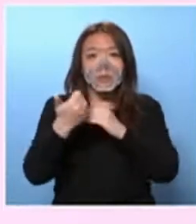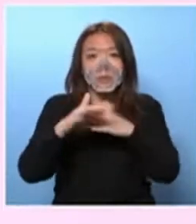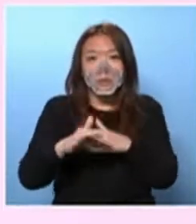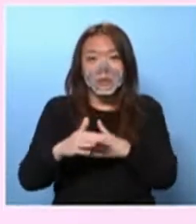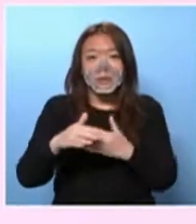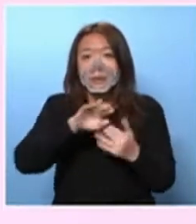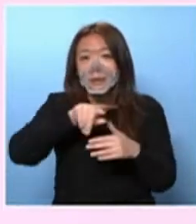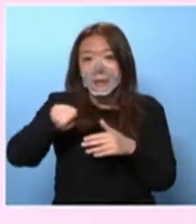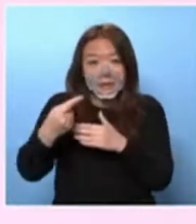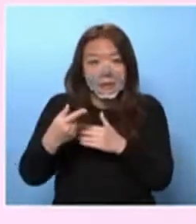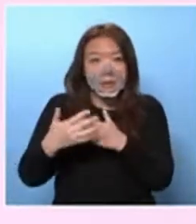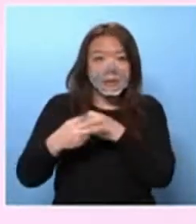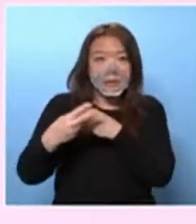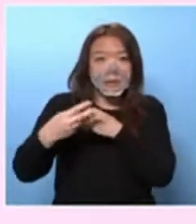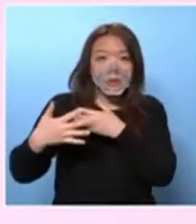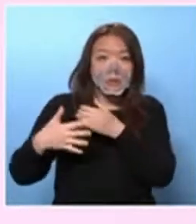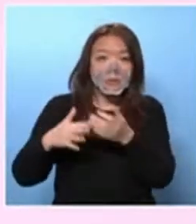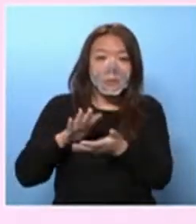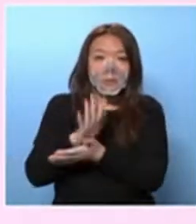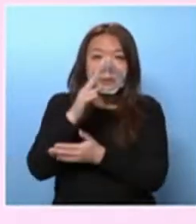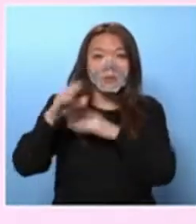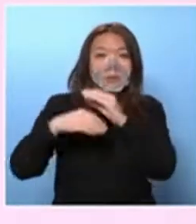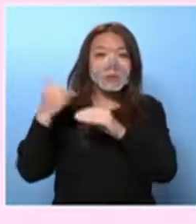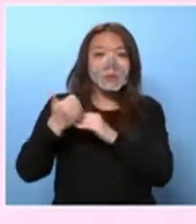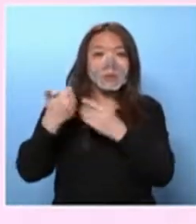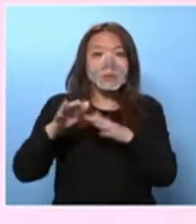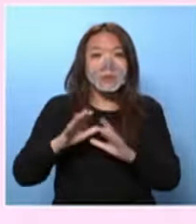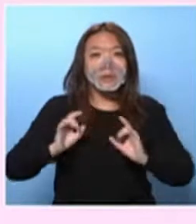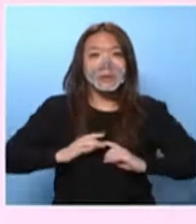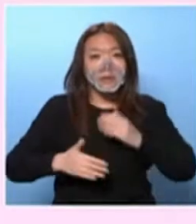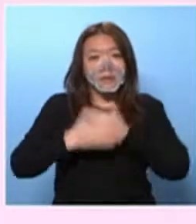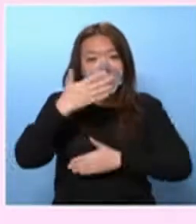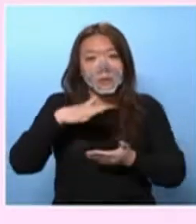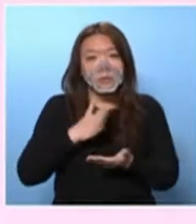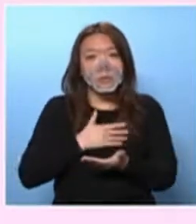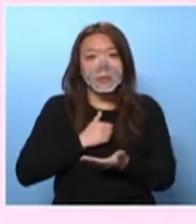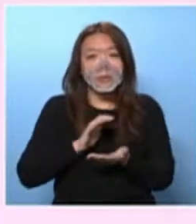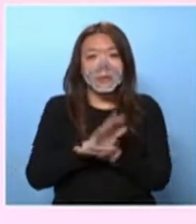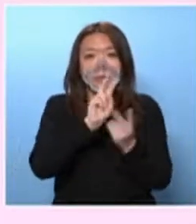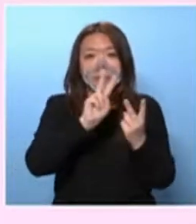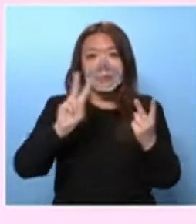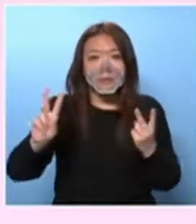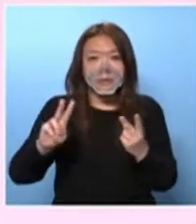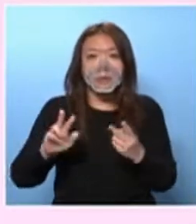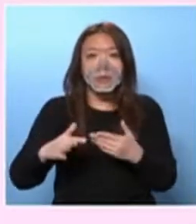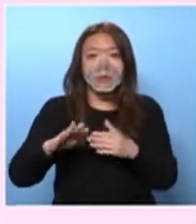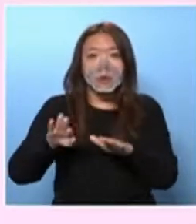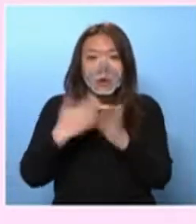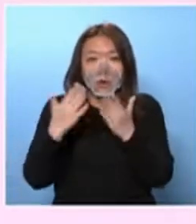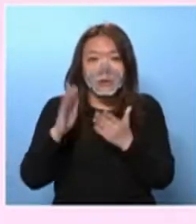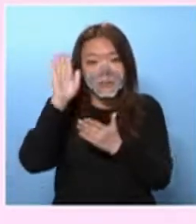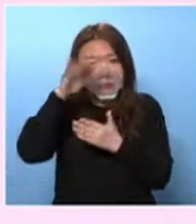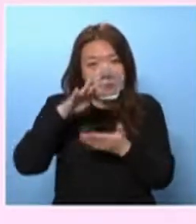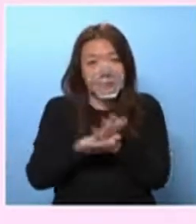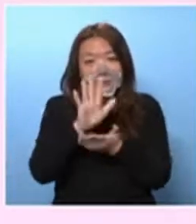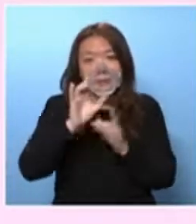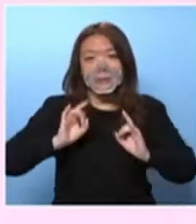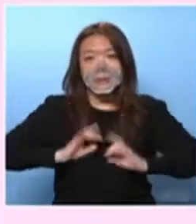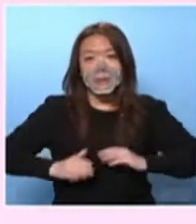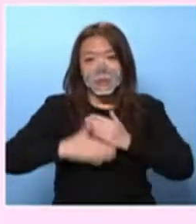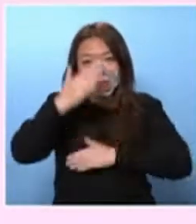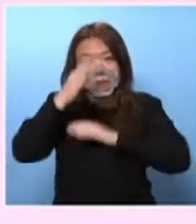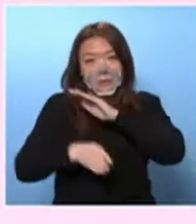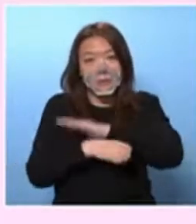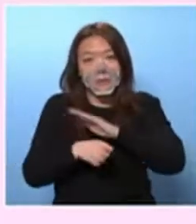the first 5-year period, with the remaining in the second 5-year period. On private housing, it's estimated that the completion of